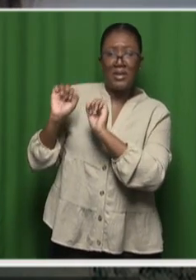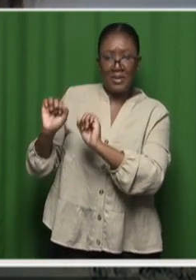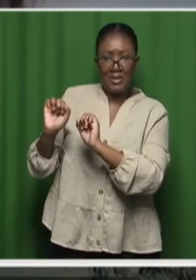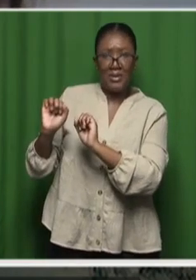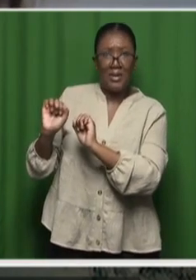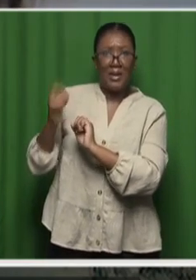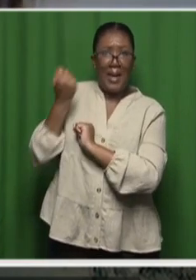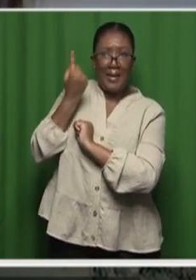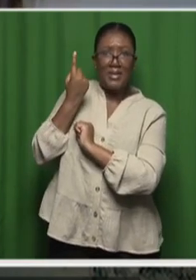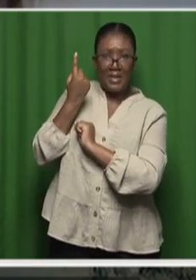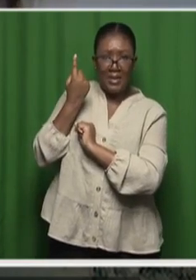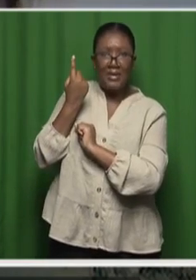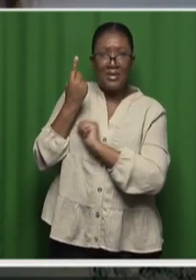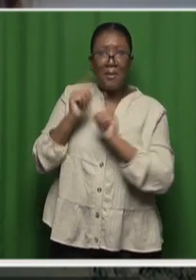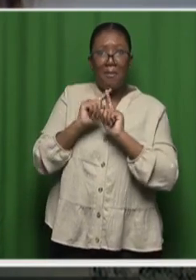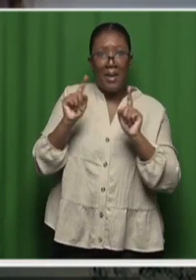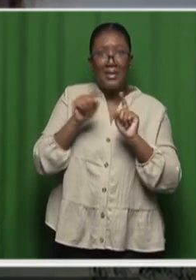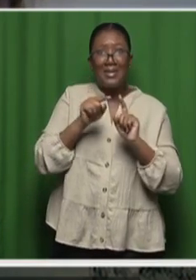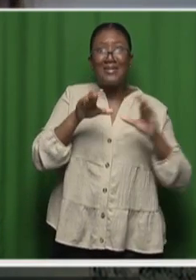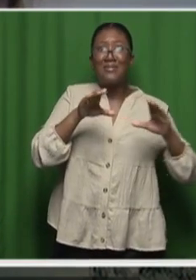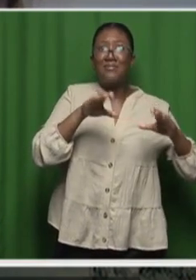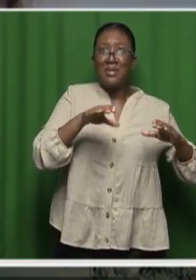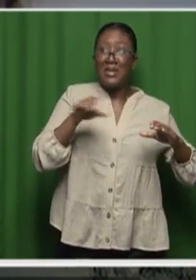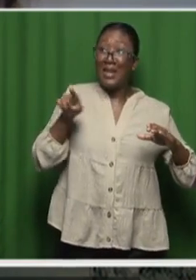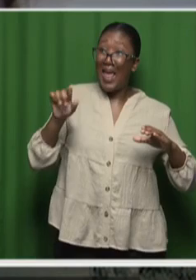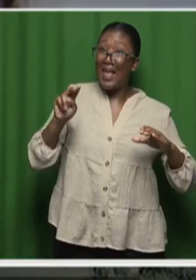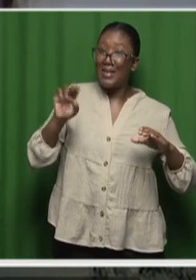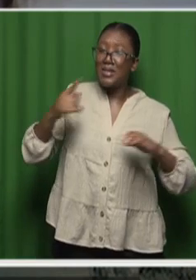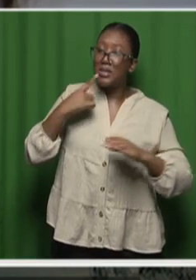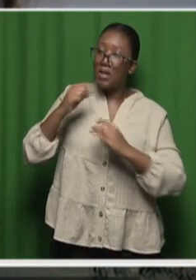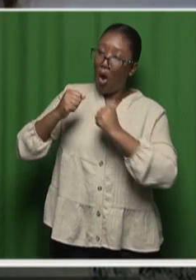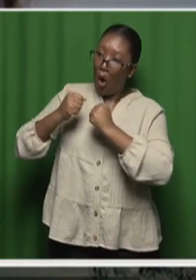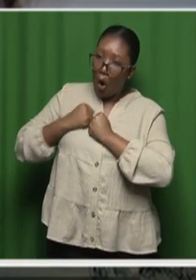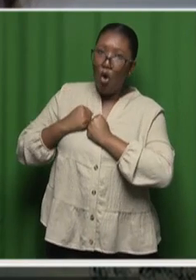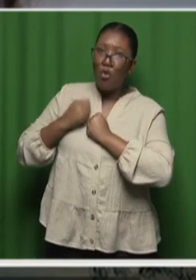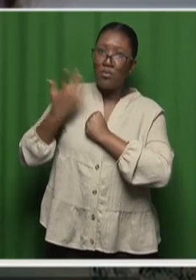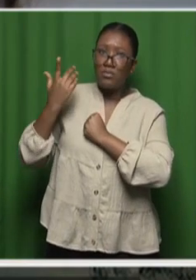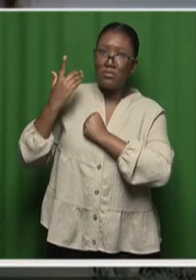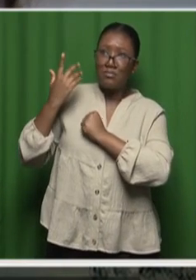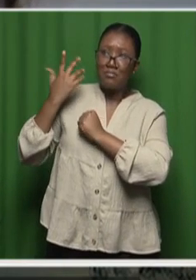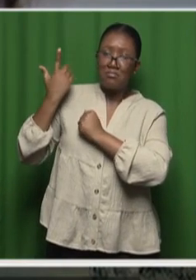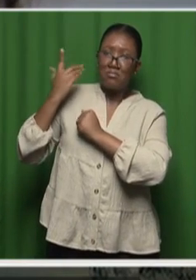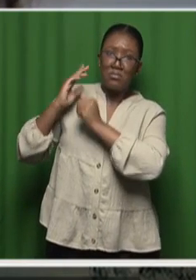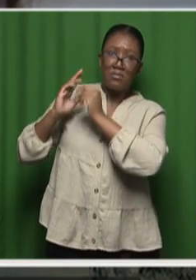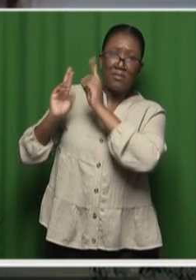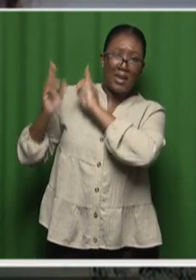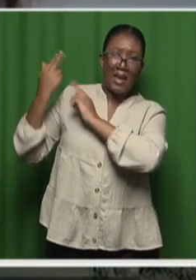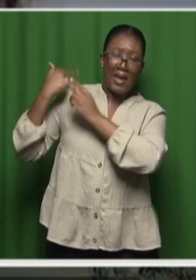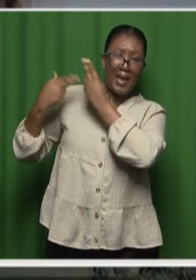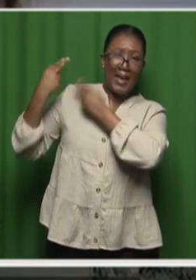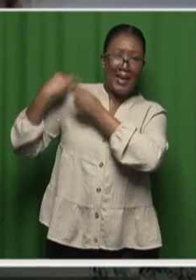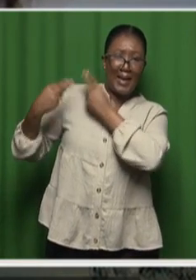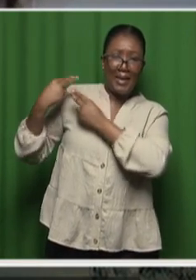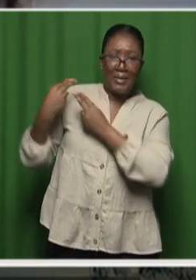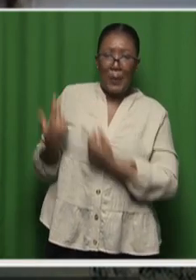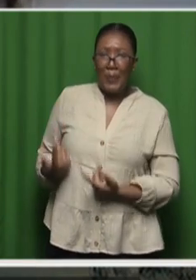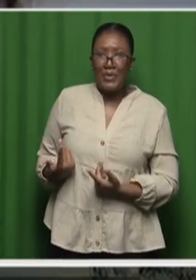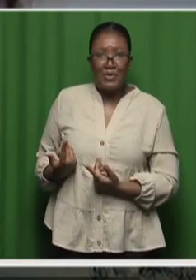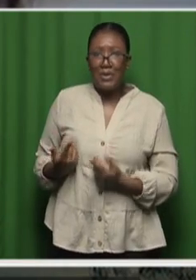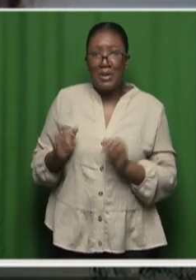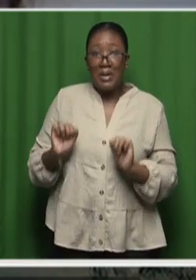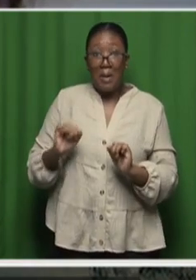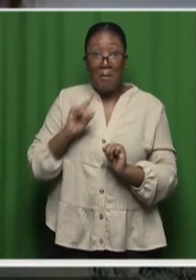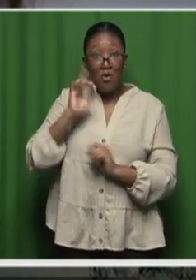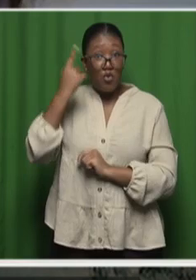us. And the party says that it is its legacy. Does the ANC have a point in all of this? I mean, we know this was the